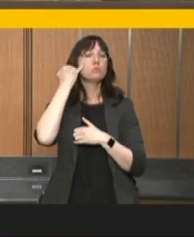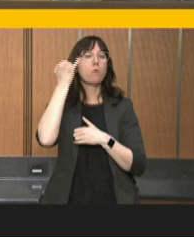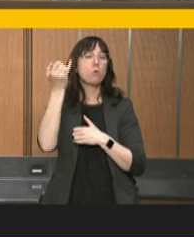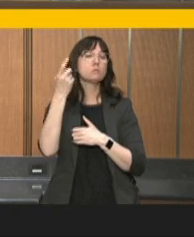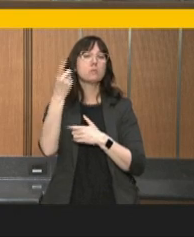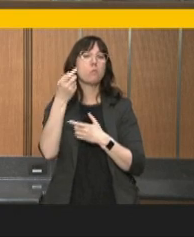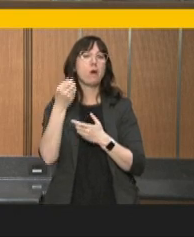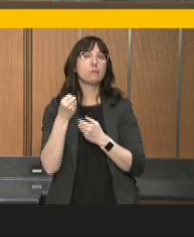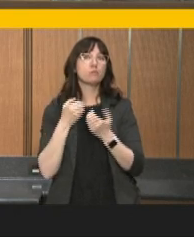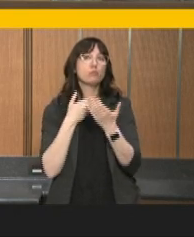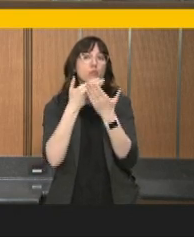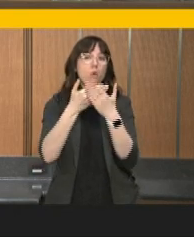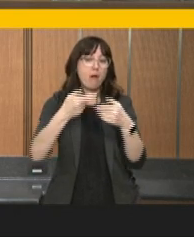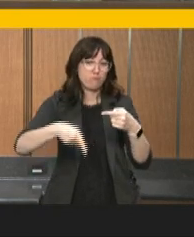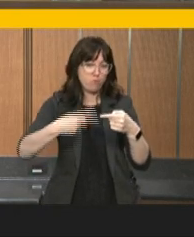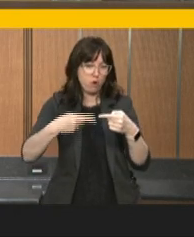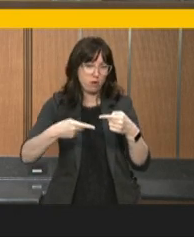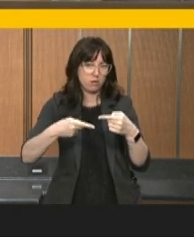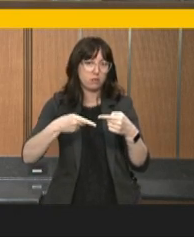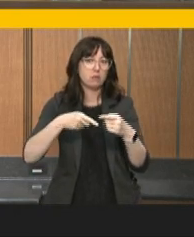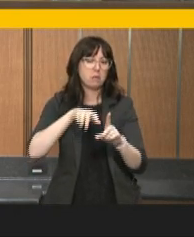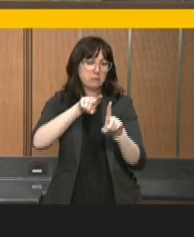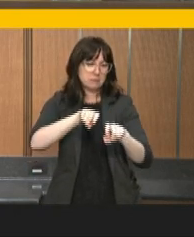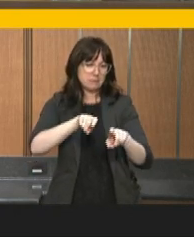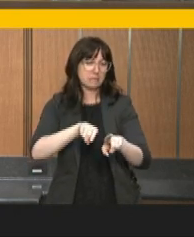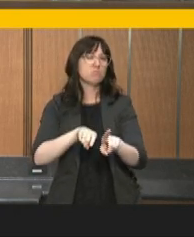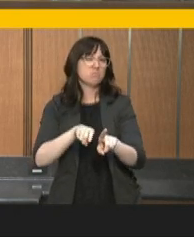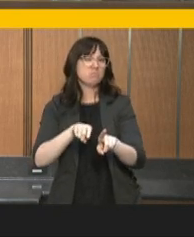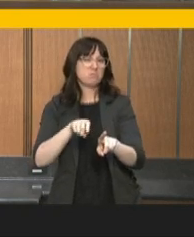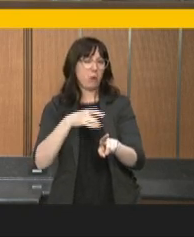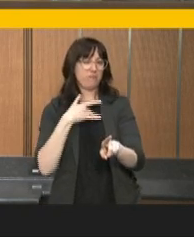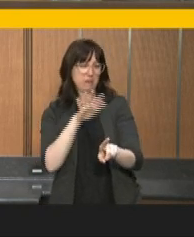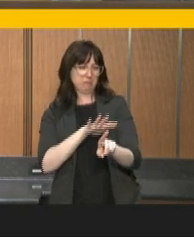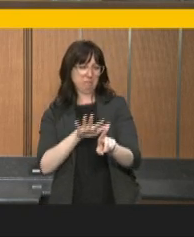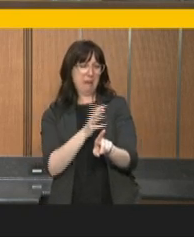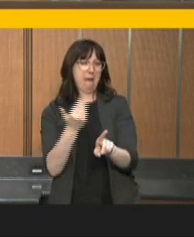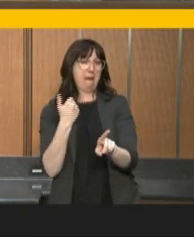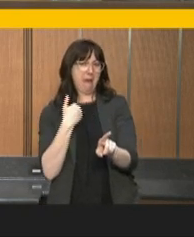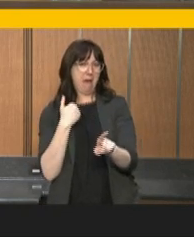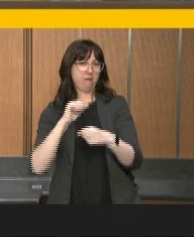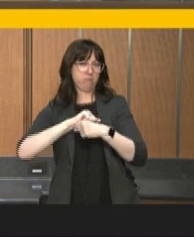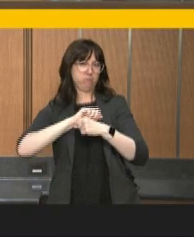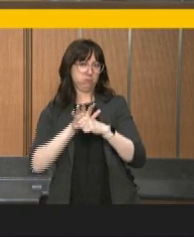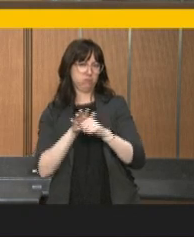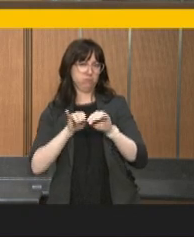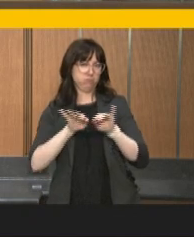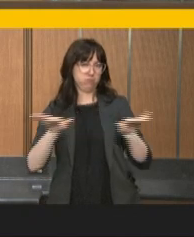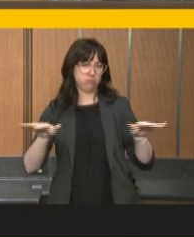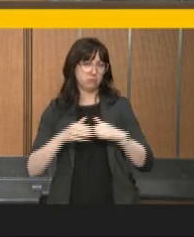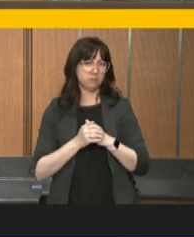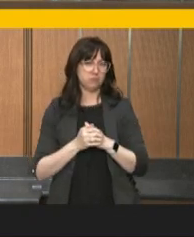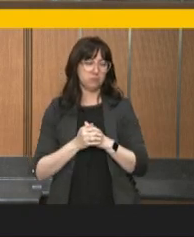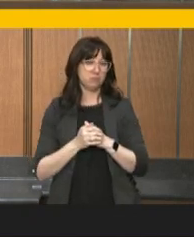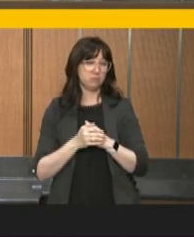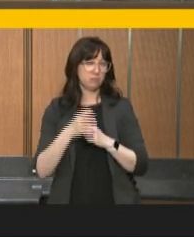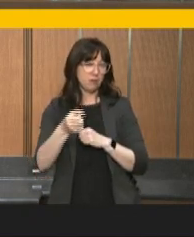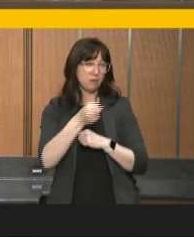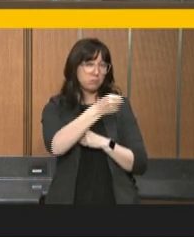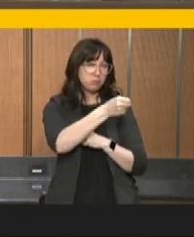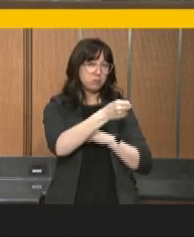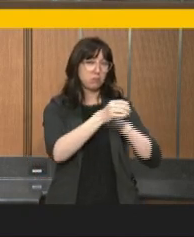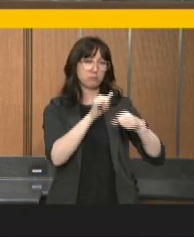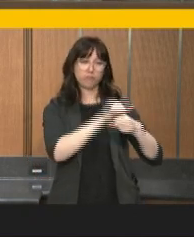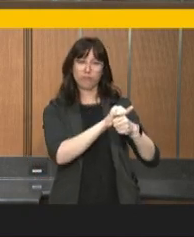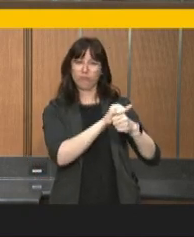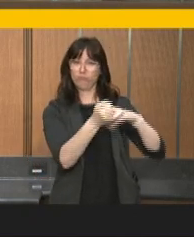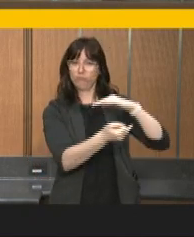with COVID-19 symptoms. Where will those people be put in quarantine? Will they stay in the United